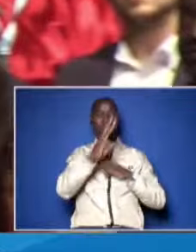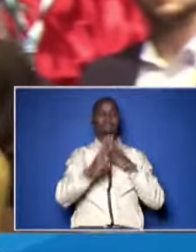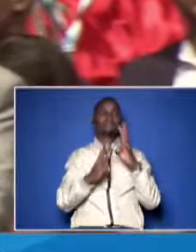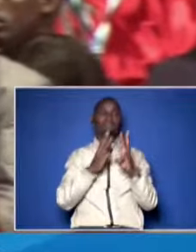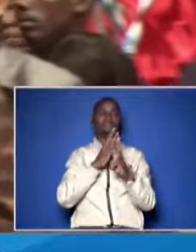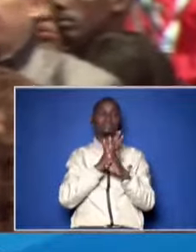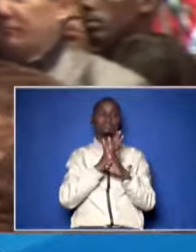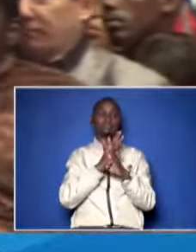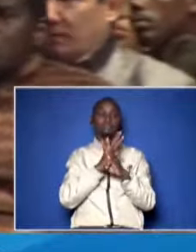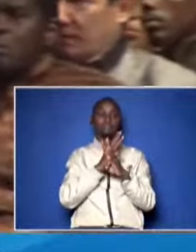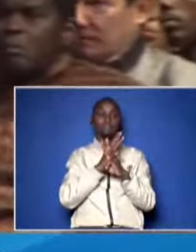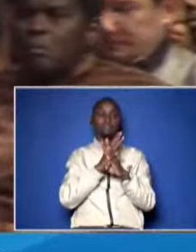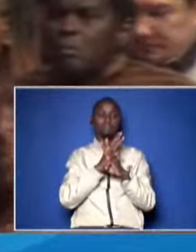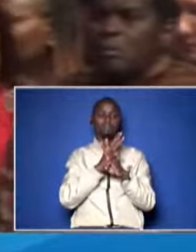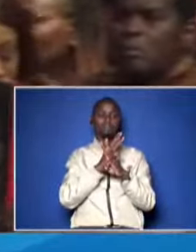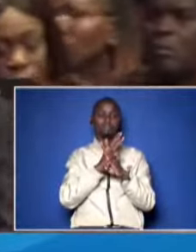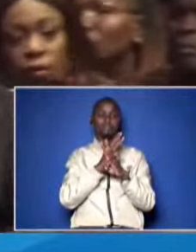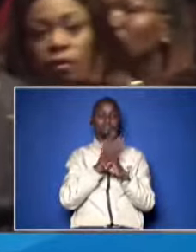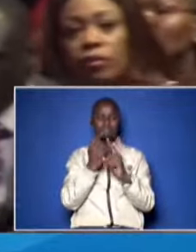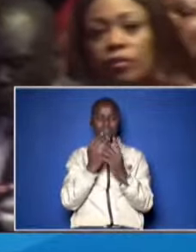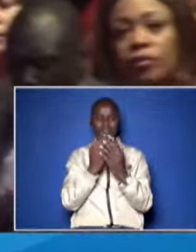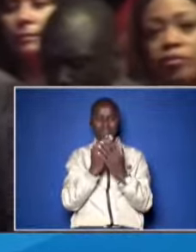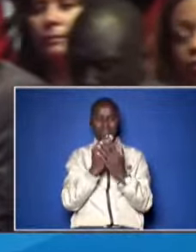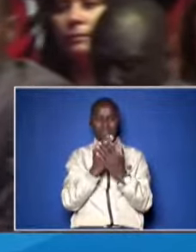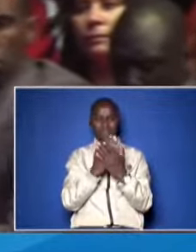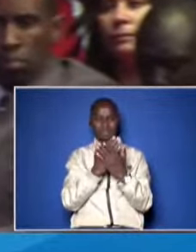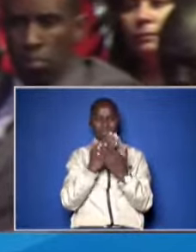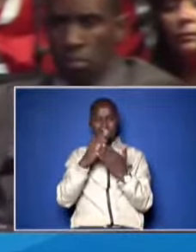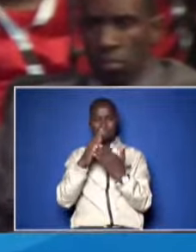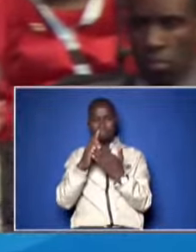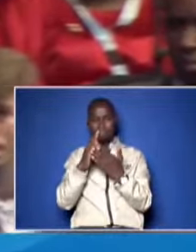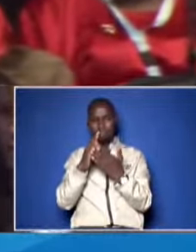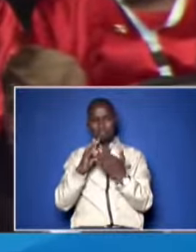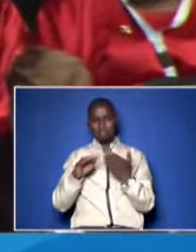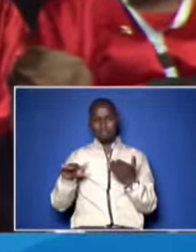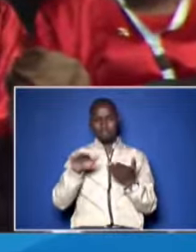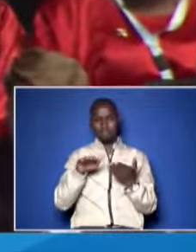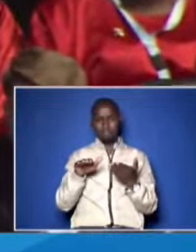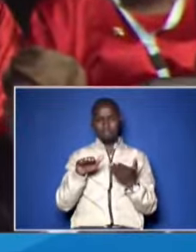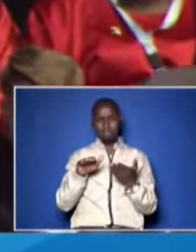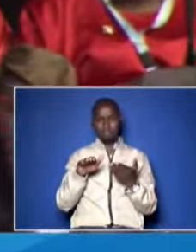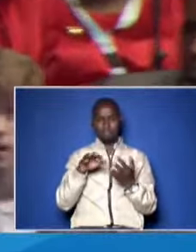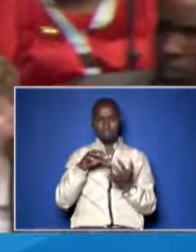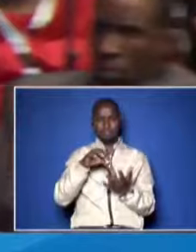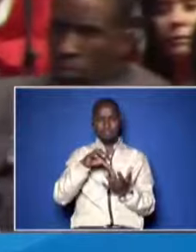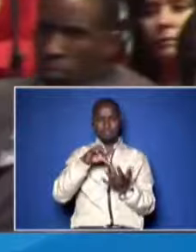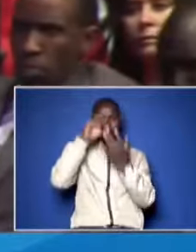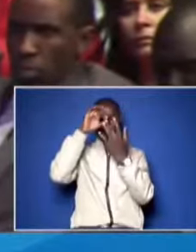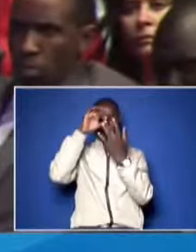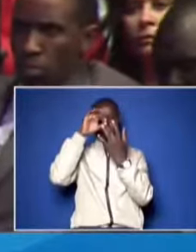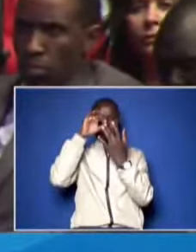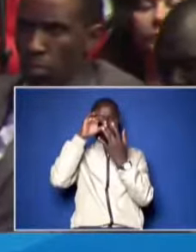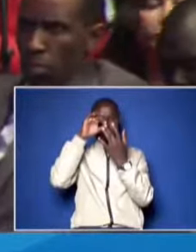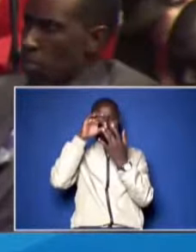globally in certain areas especially among the